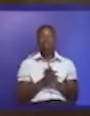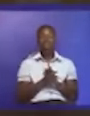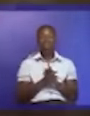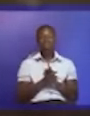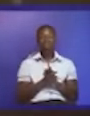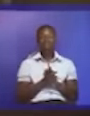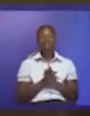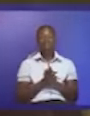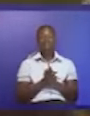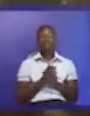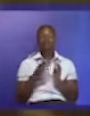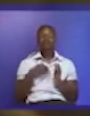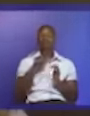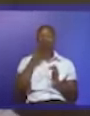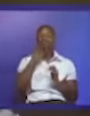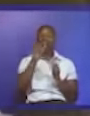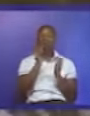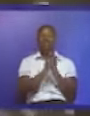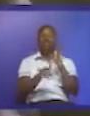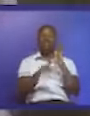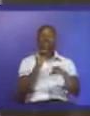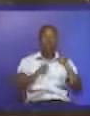I command that spirit,